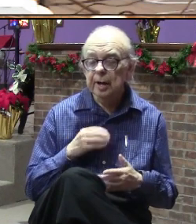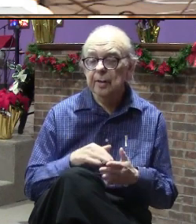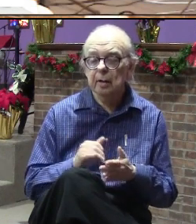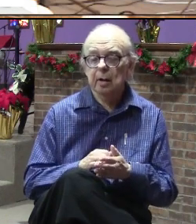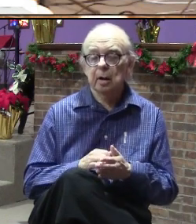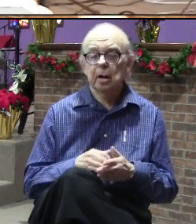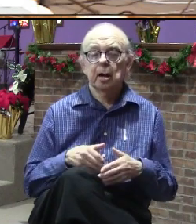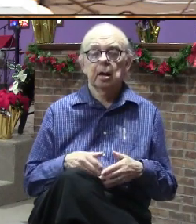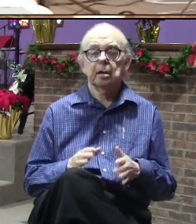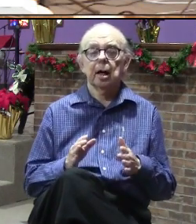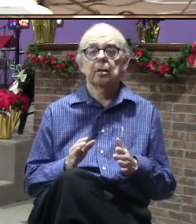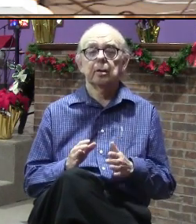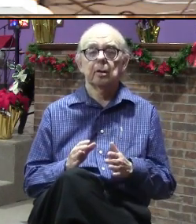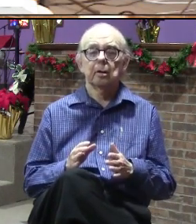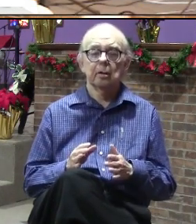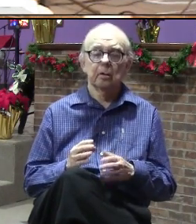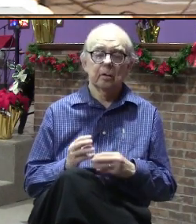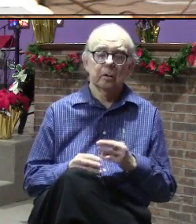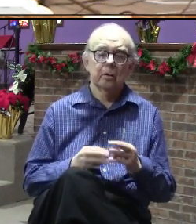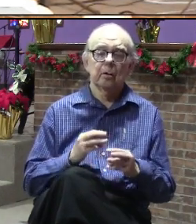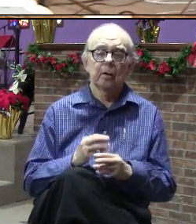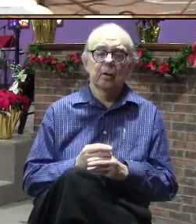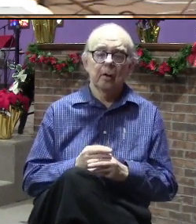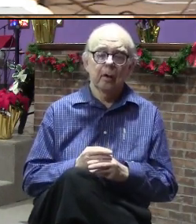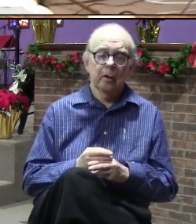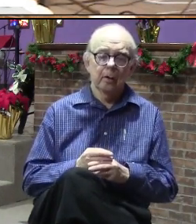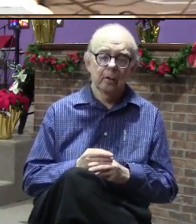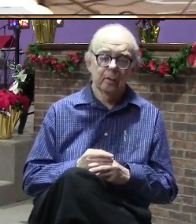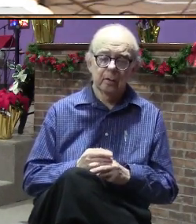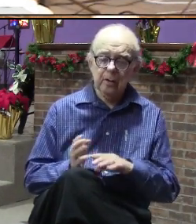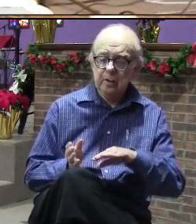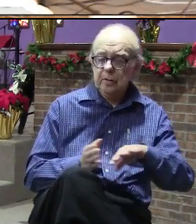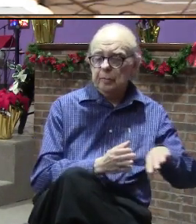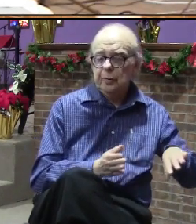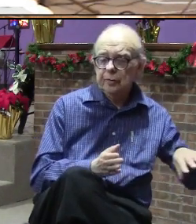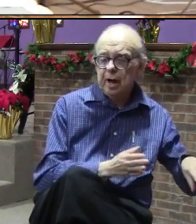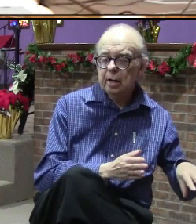We've allowed the world to crowd out our joy.